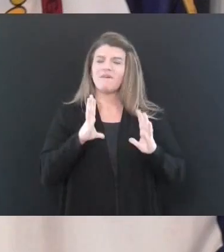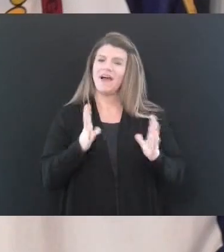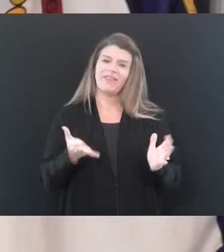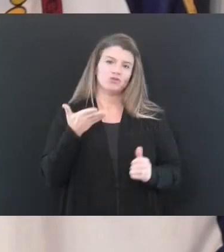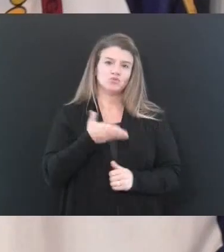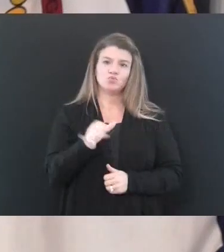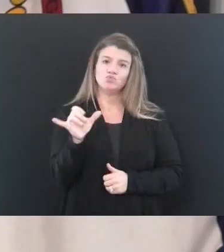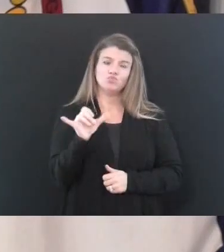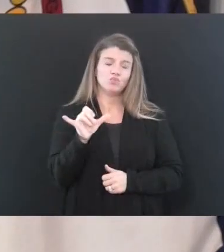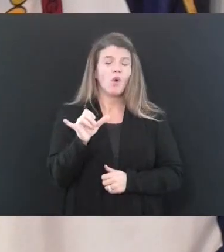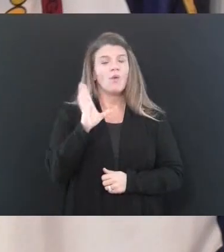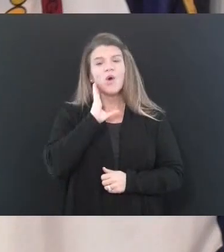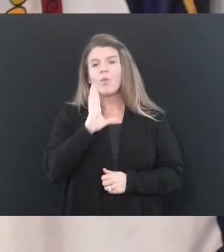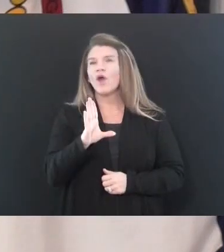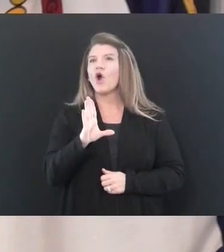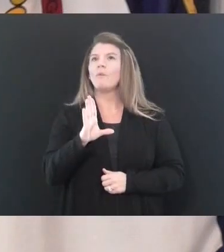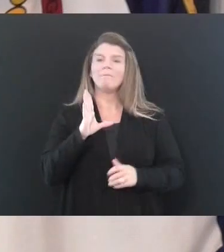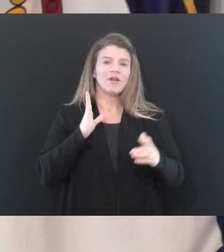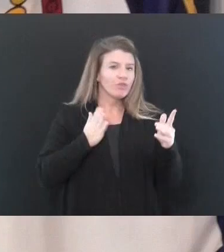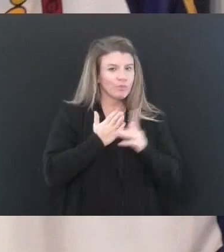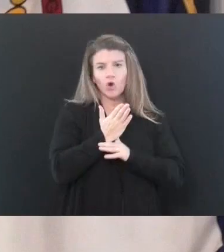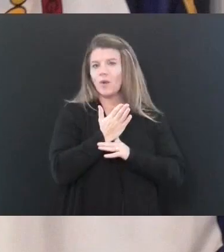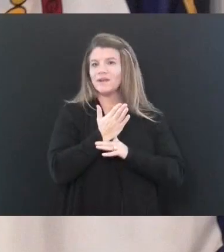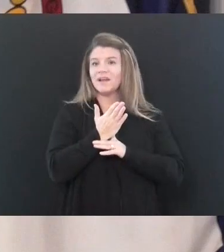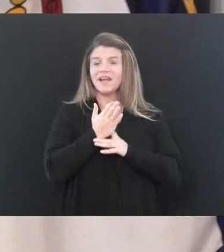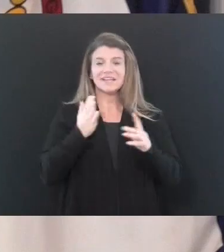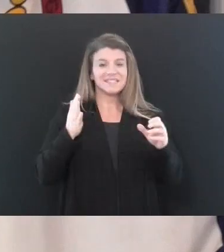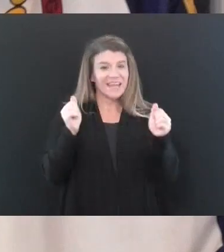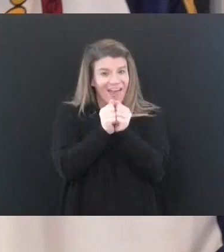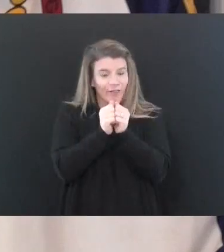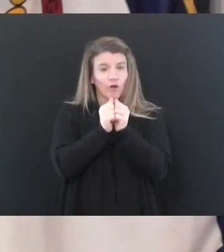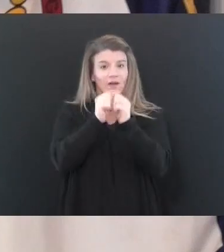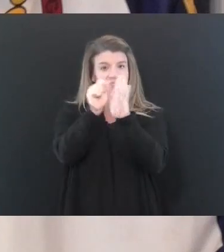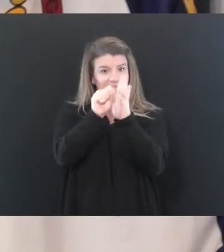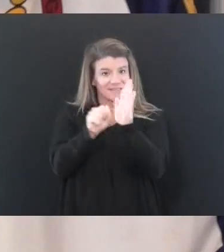too. We're going to absolutely get through this as a state. We're going to